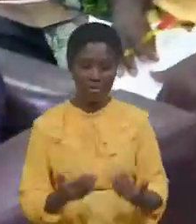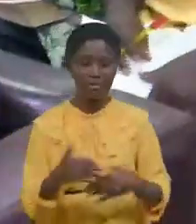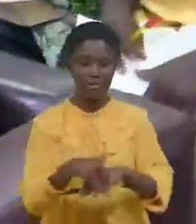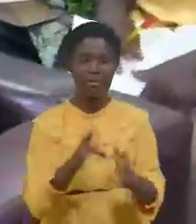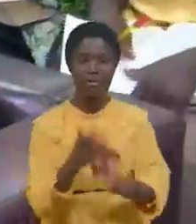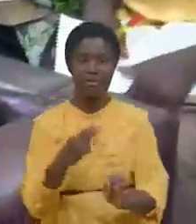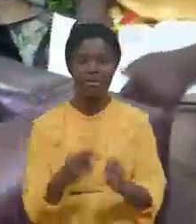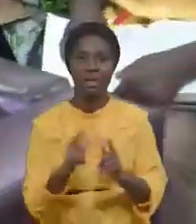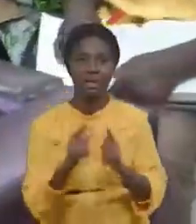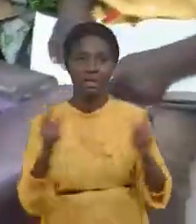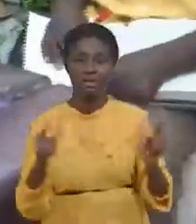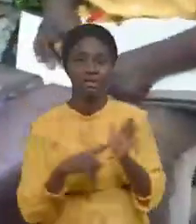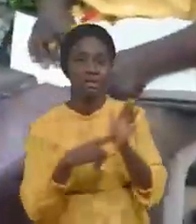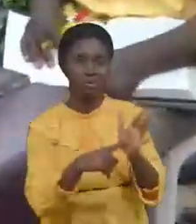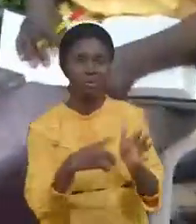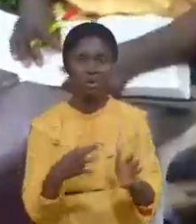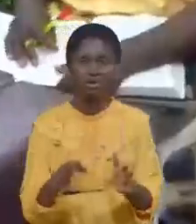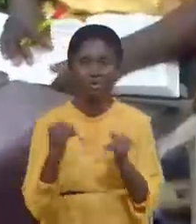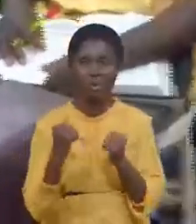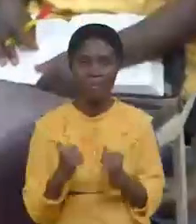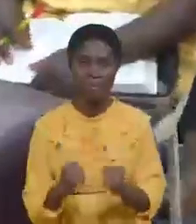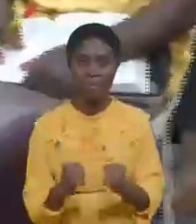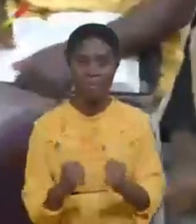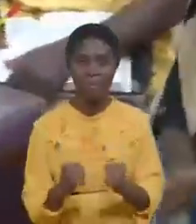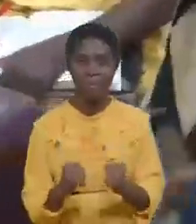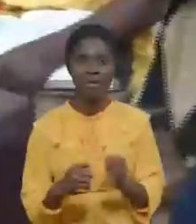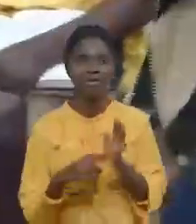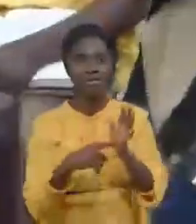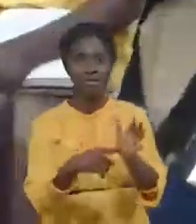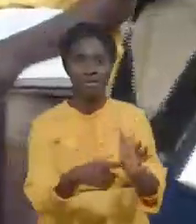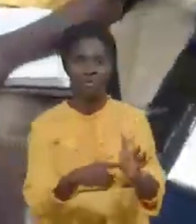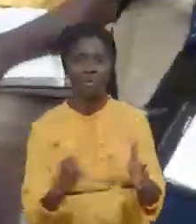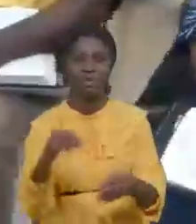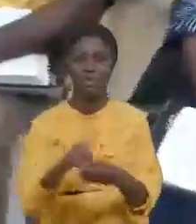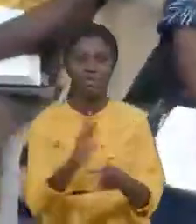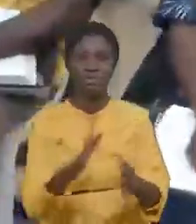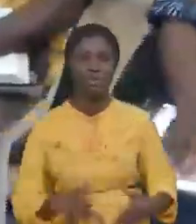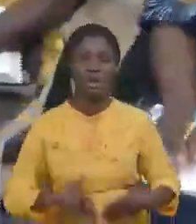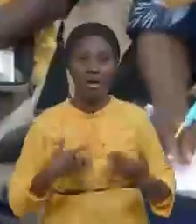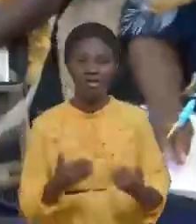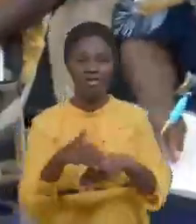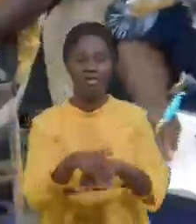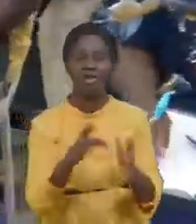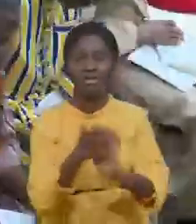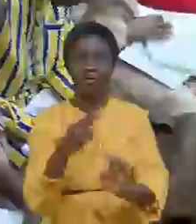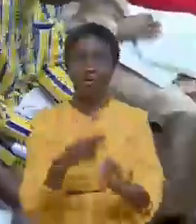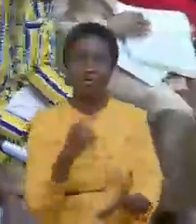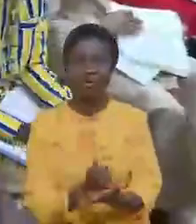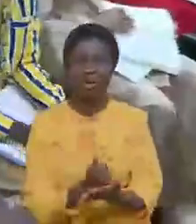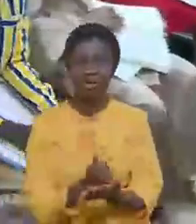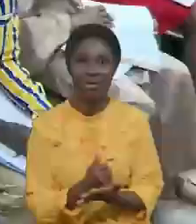Great manifestation of power manifested in your life tonight in Jesus'